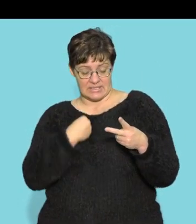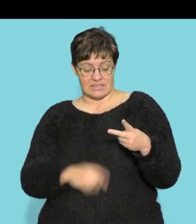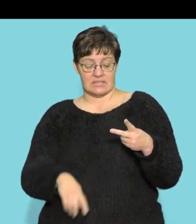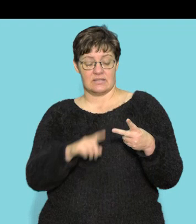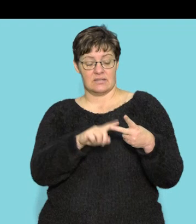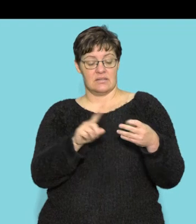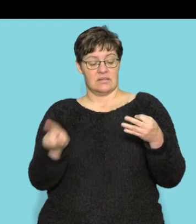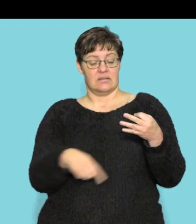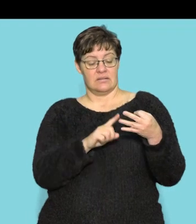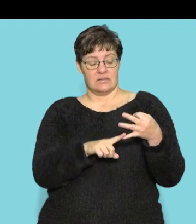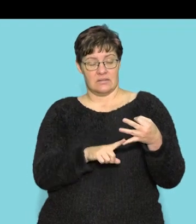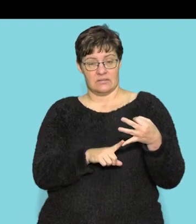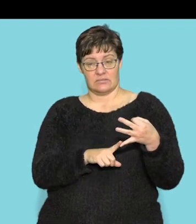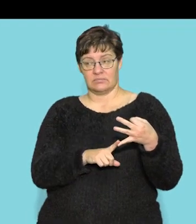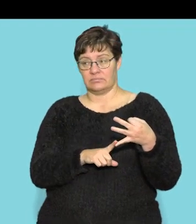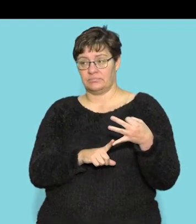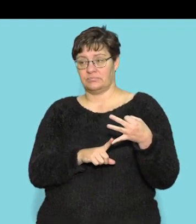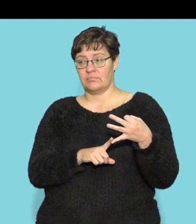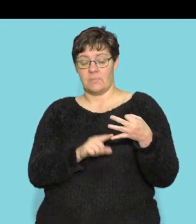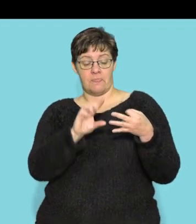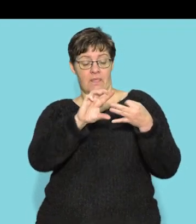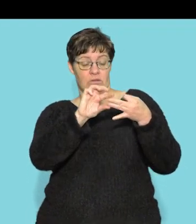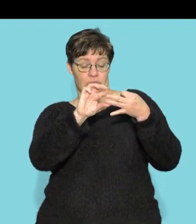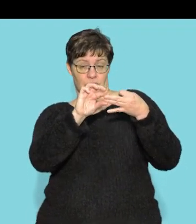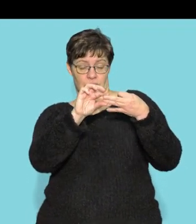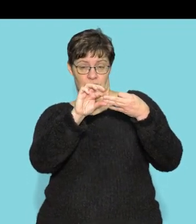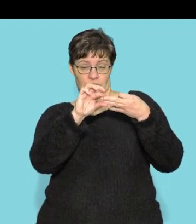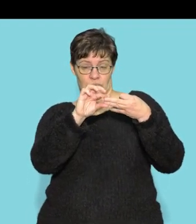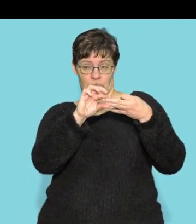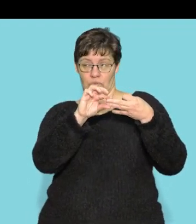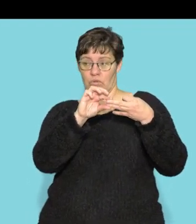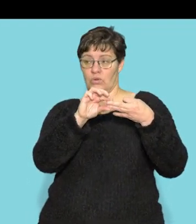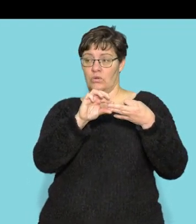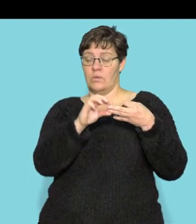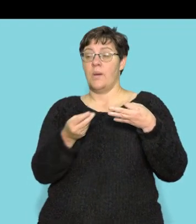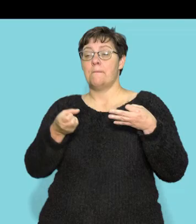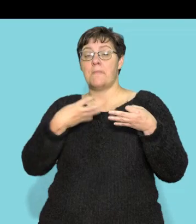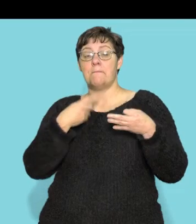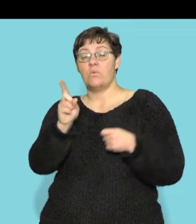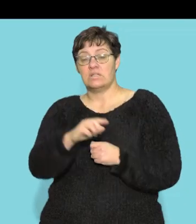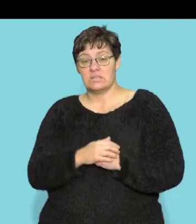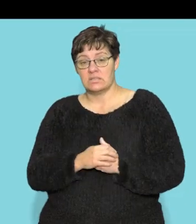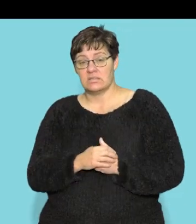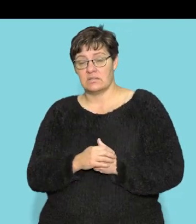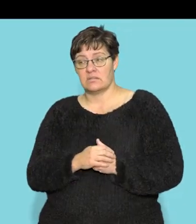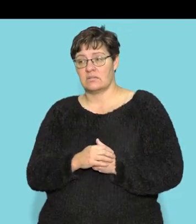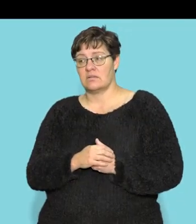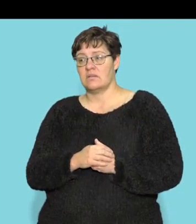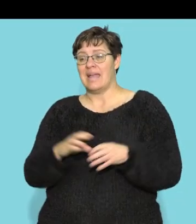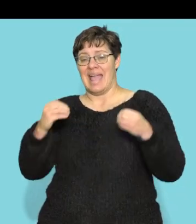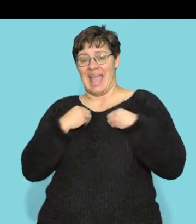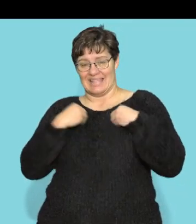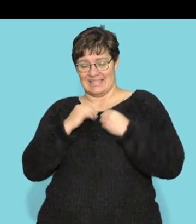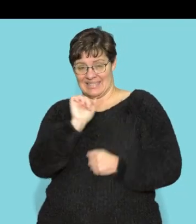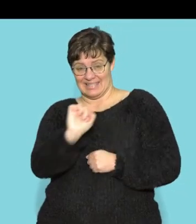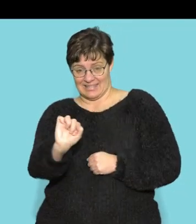right? And those two added together will give you that asset